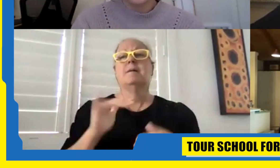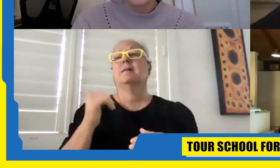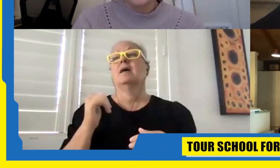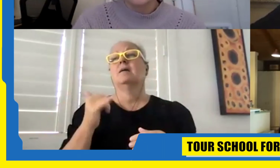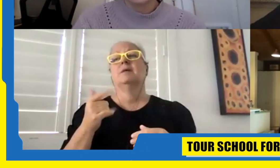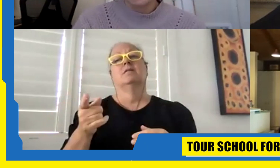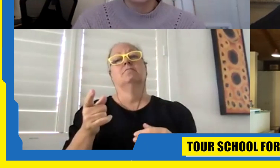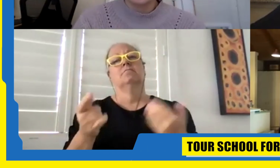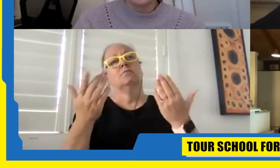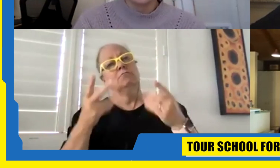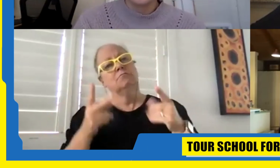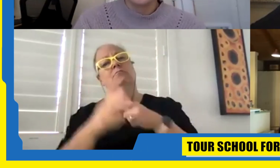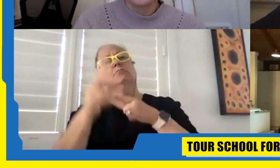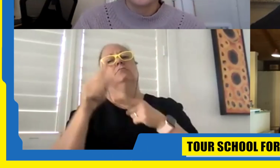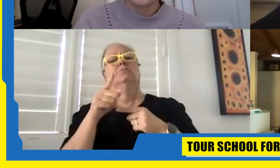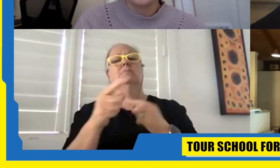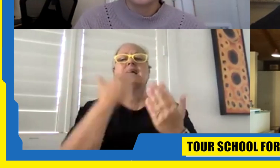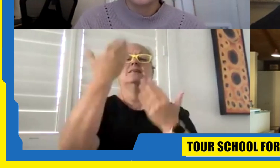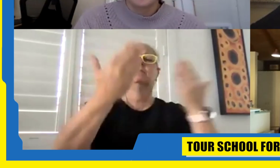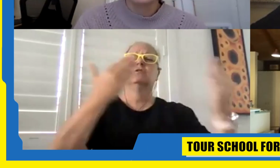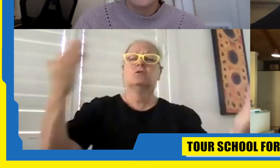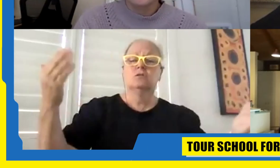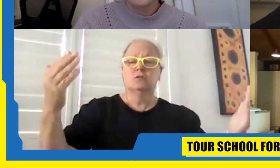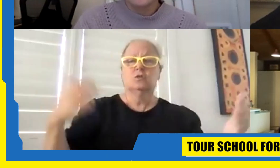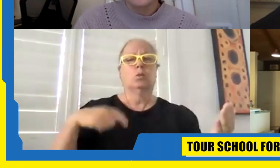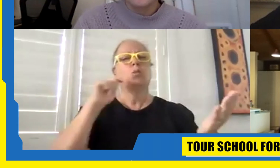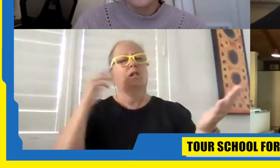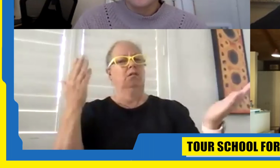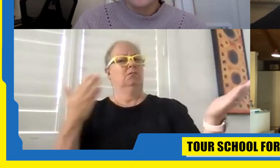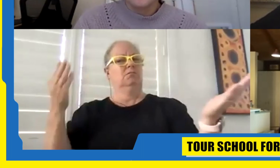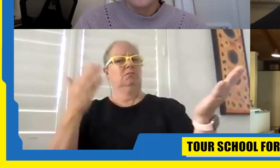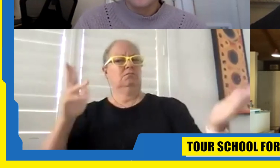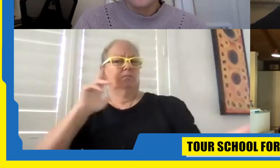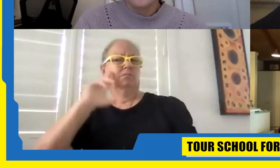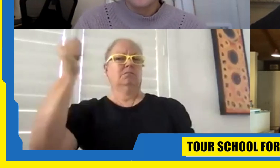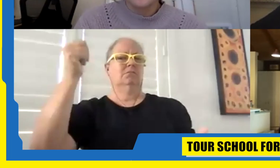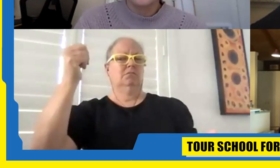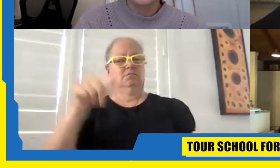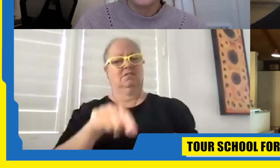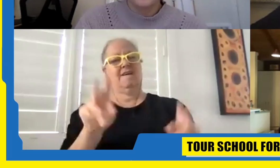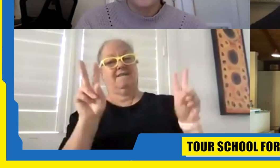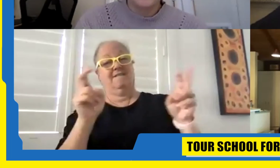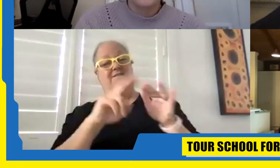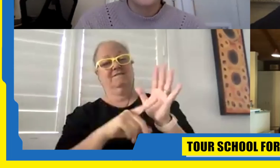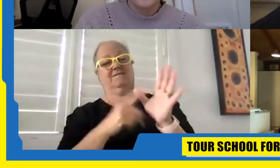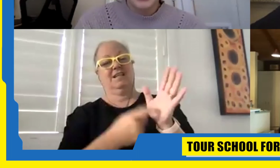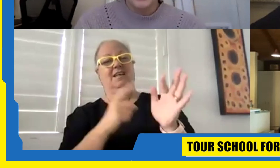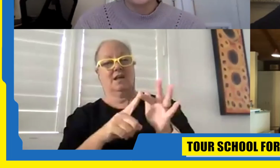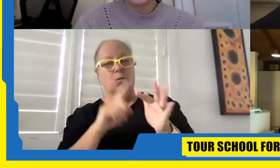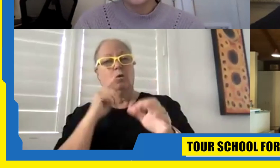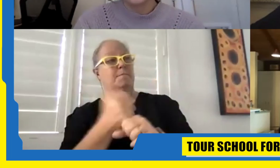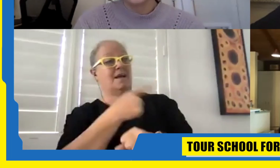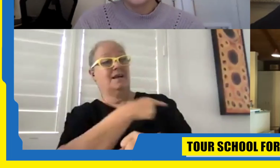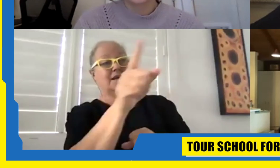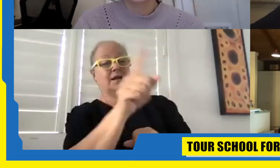exhibition, and we'll do it with flair, because the flair is what is going to bring the audience. So they're